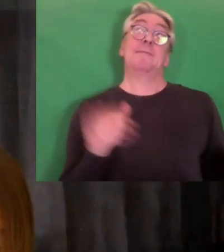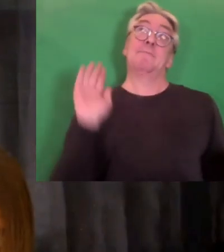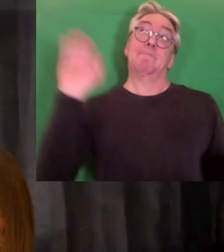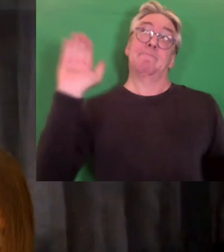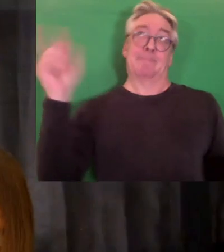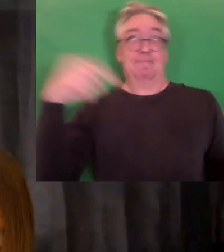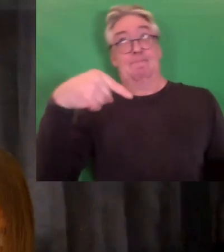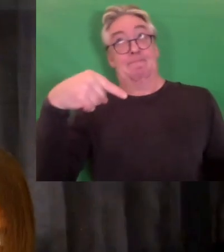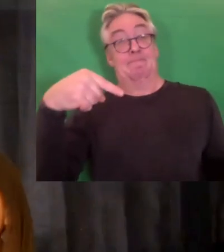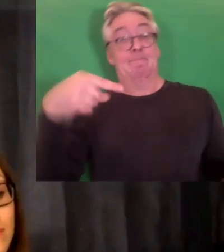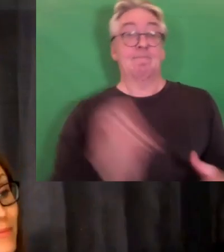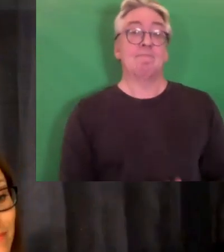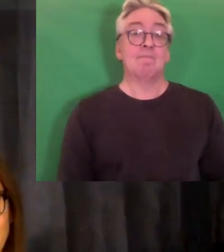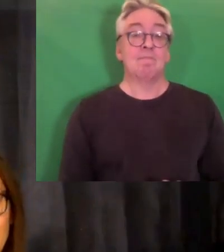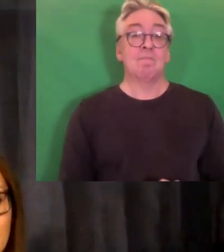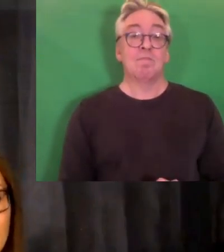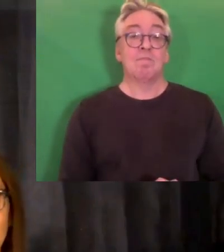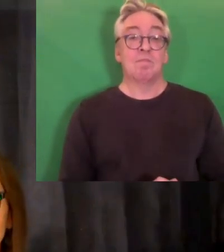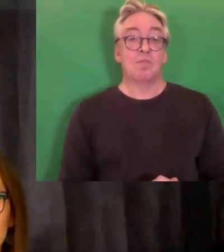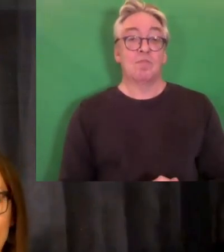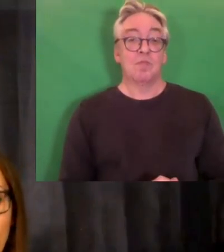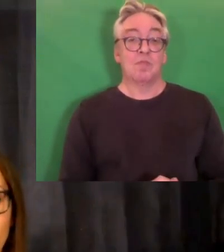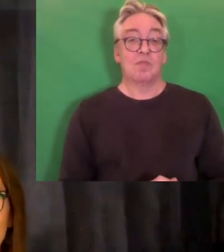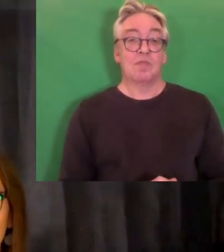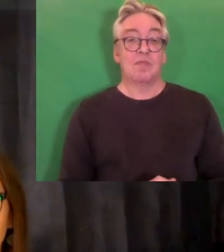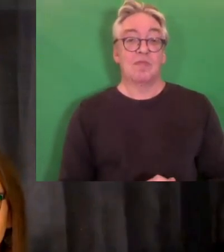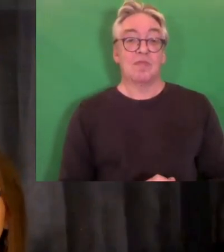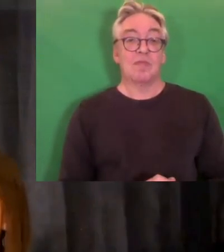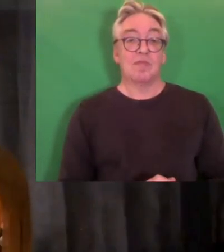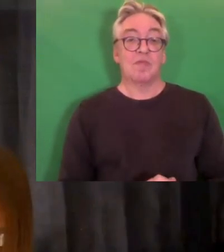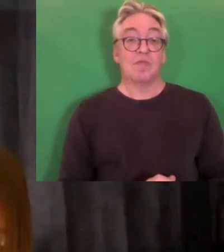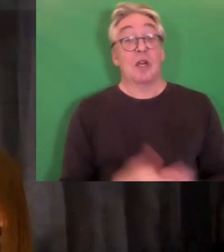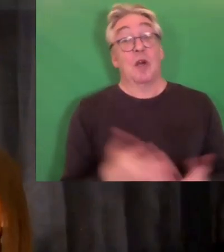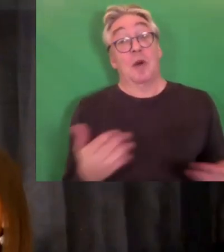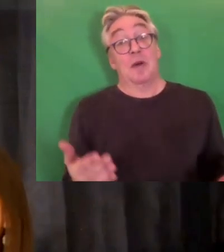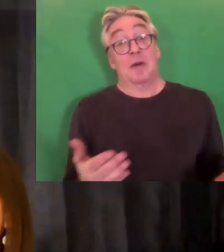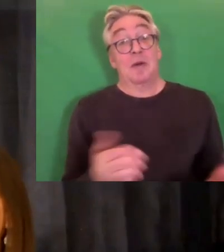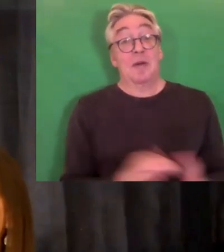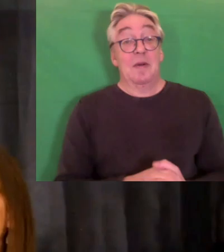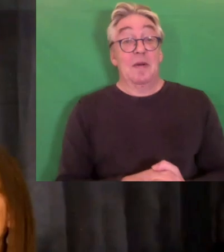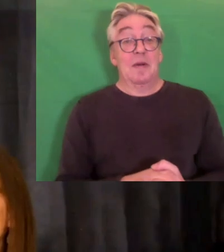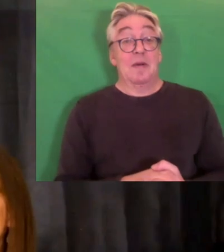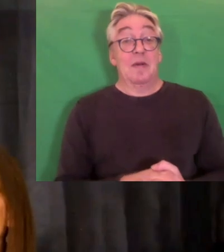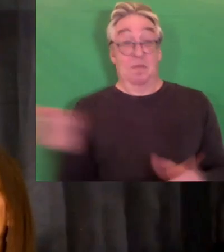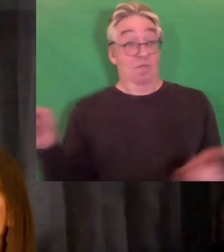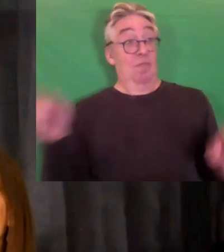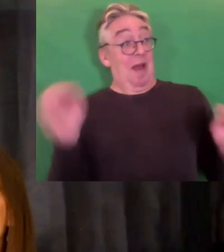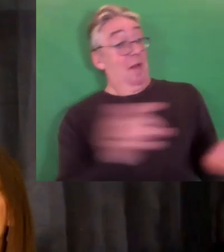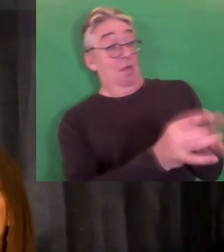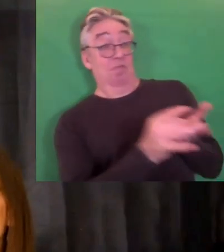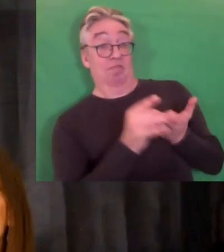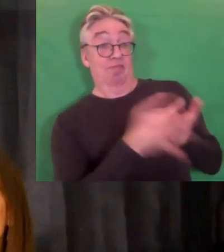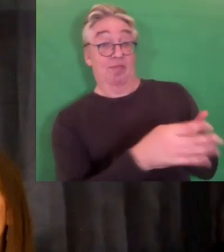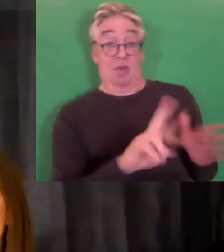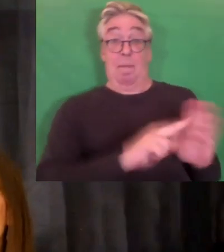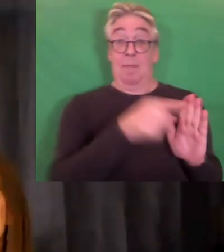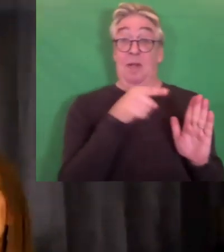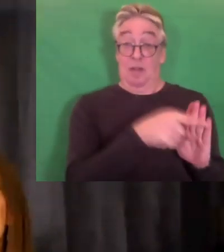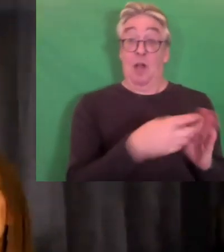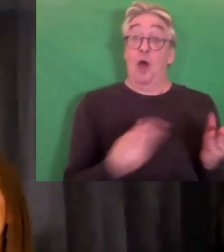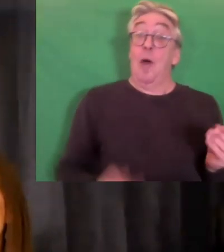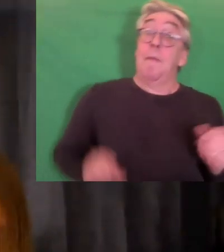those precious items of theirs they acquired over the time. Too bad. So that's something you can regulate up